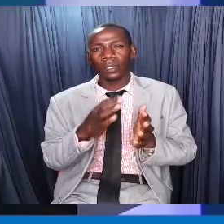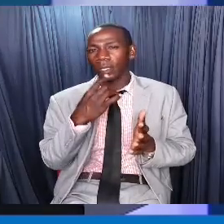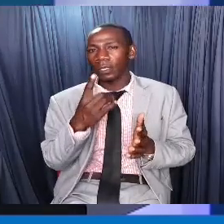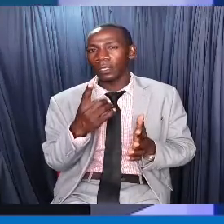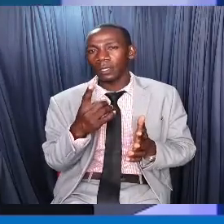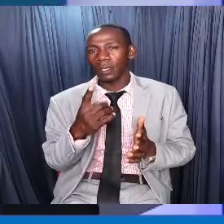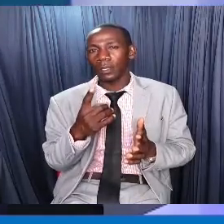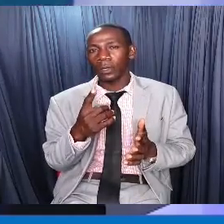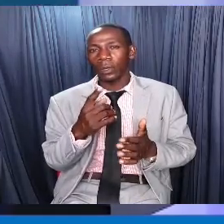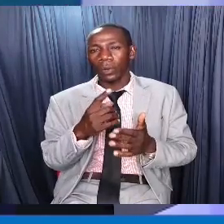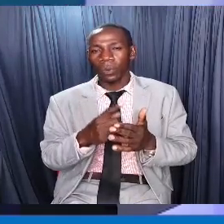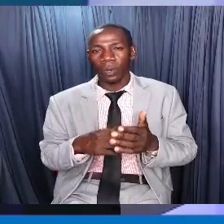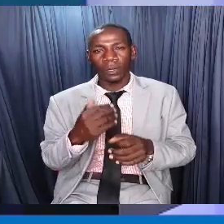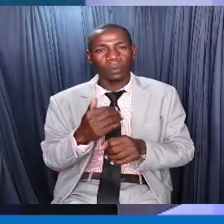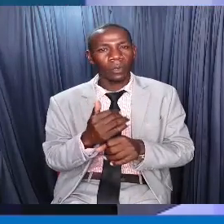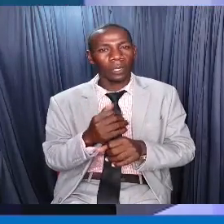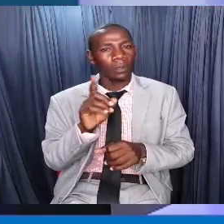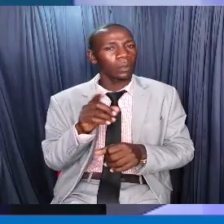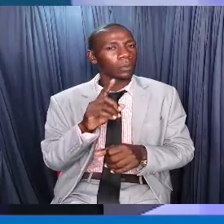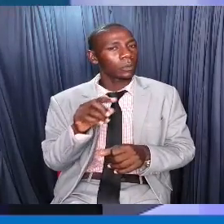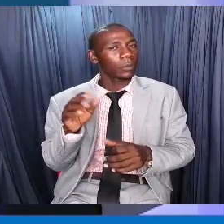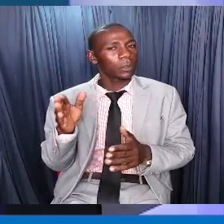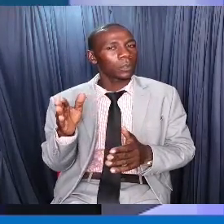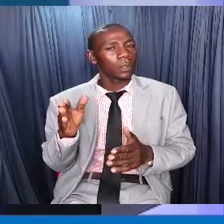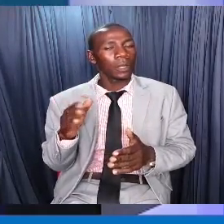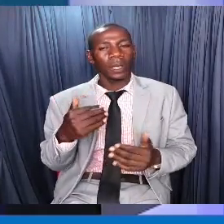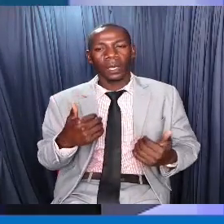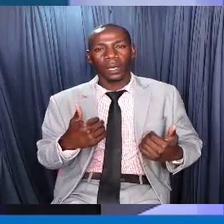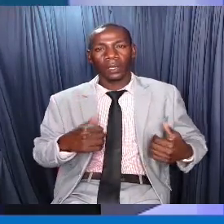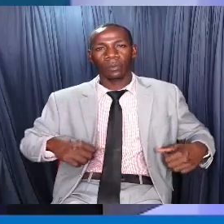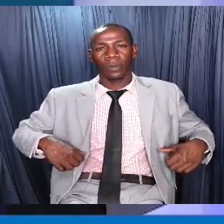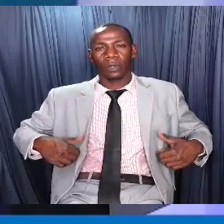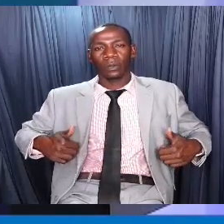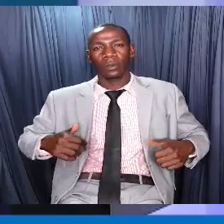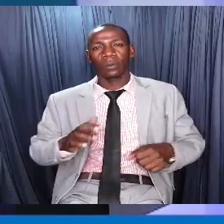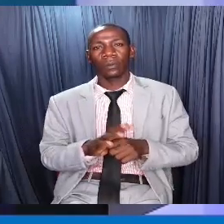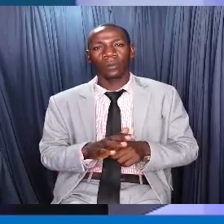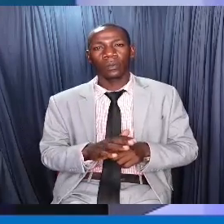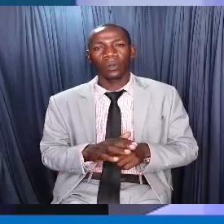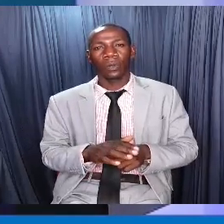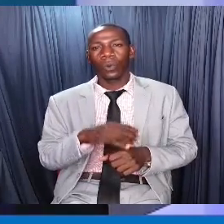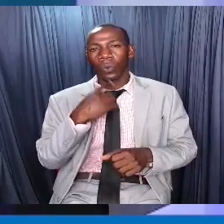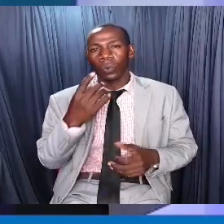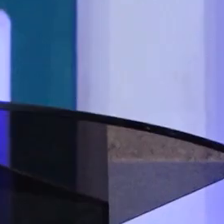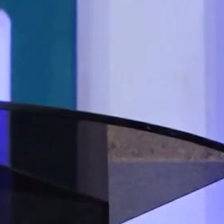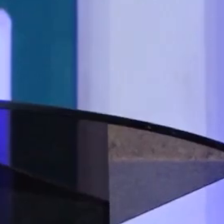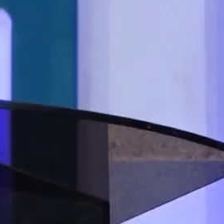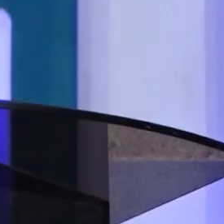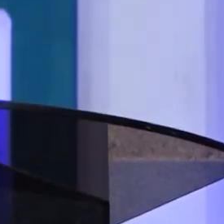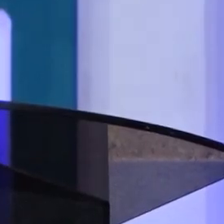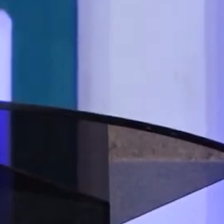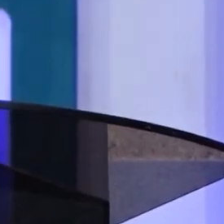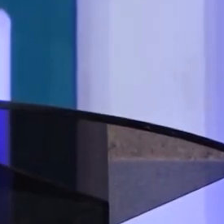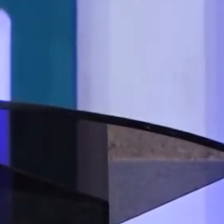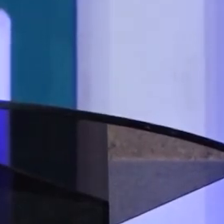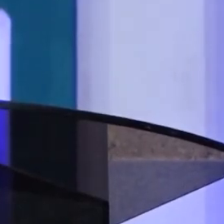said, kilicho mkosesha, what misguided him, ni mtu wa kiburi. He was one of pride. Kila jikwezaye, whoever exalted himself